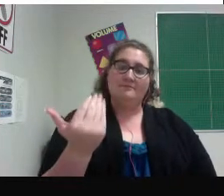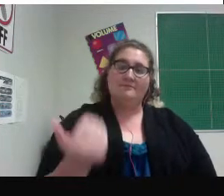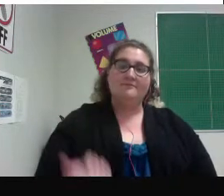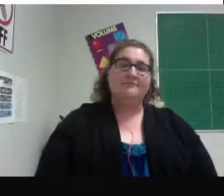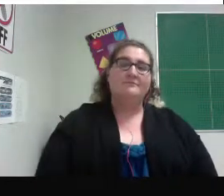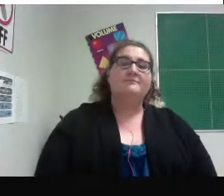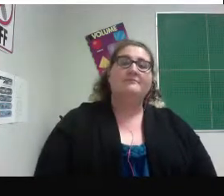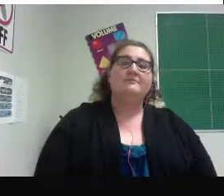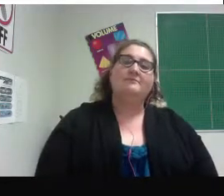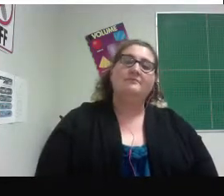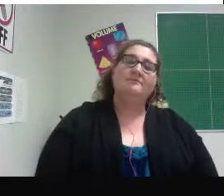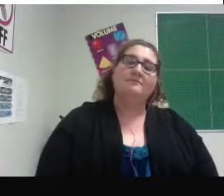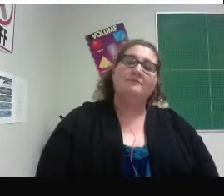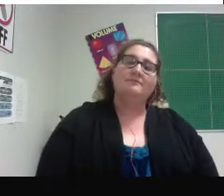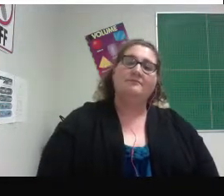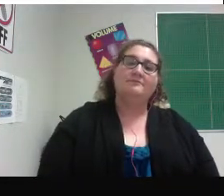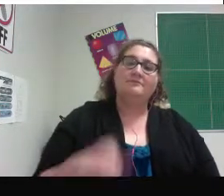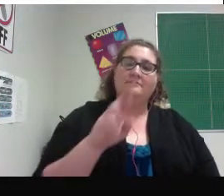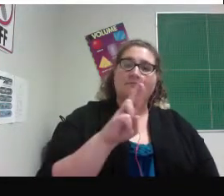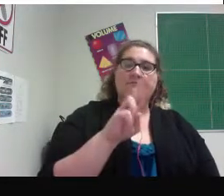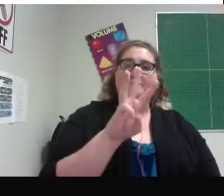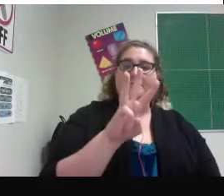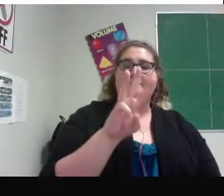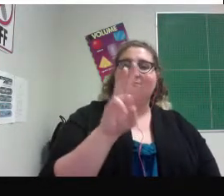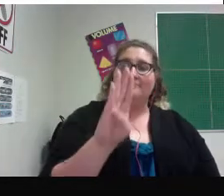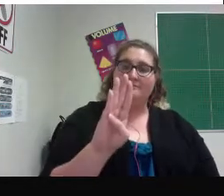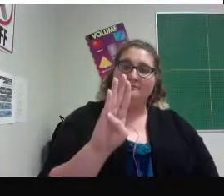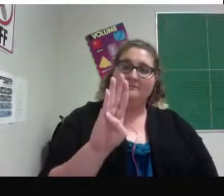13, 14, 15,